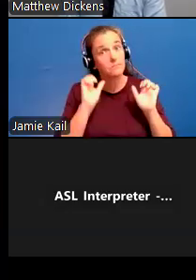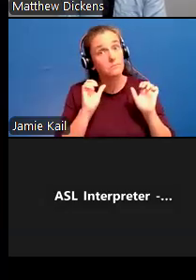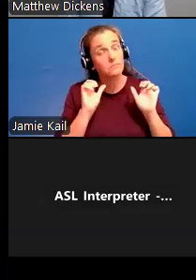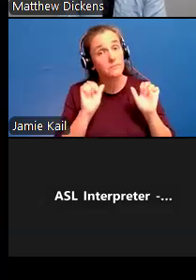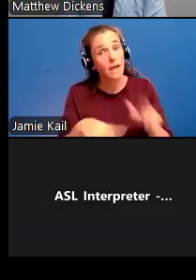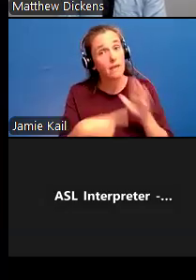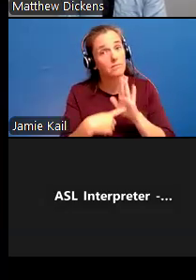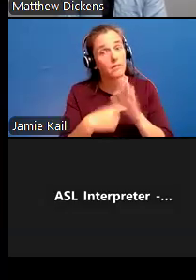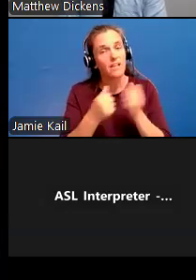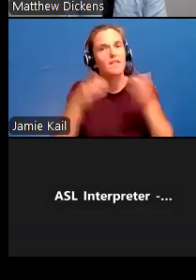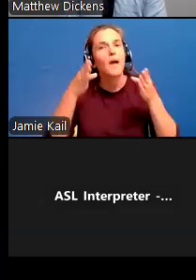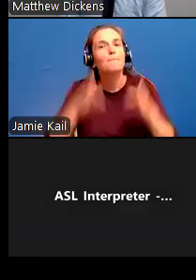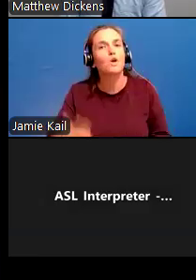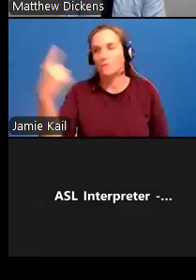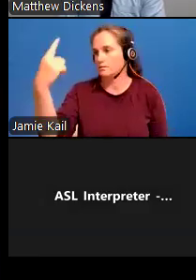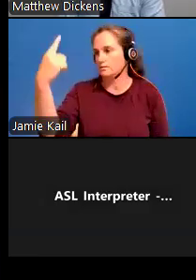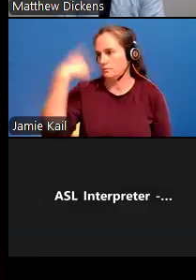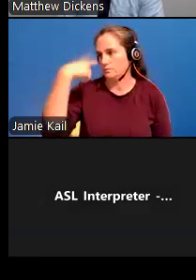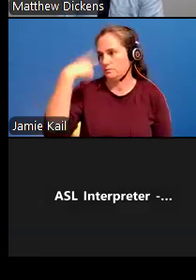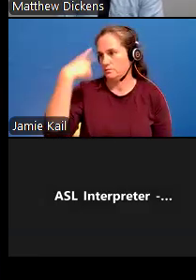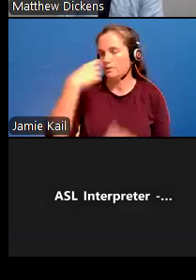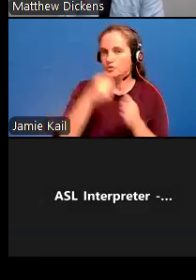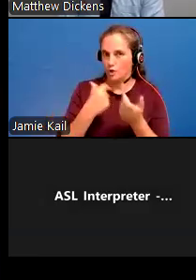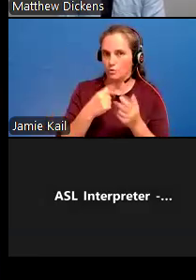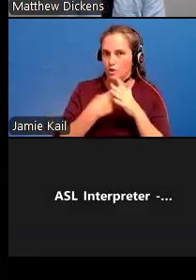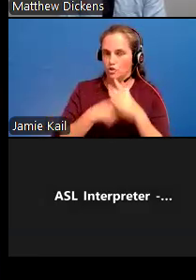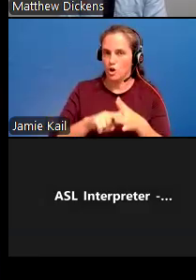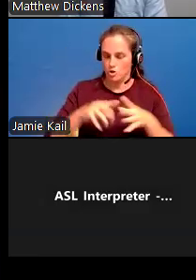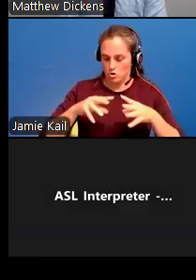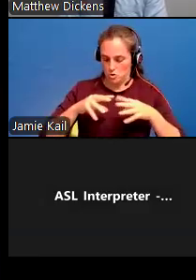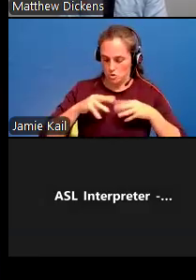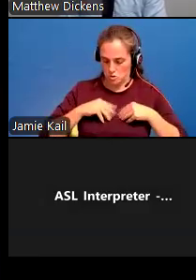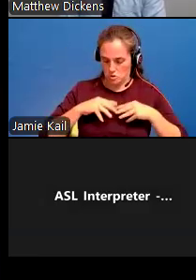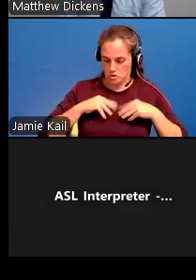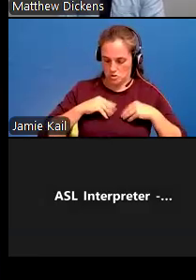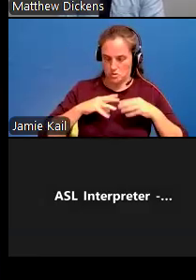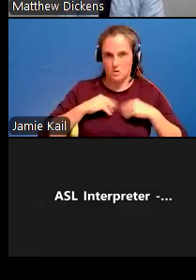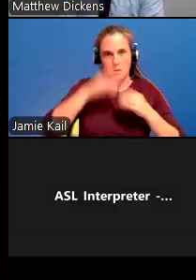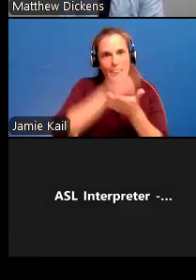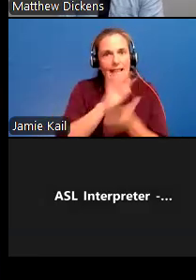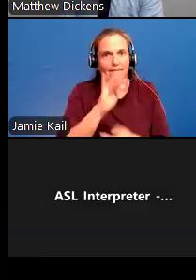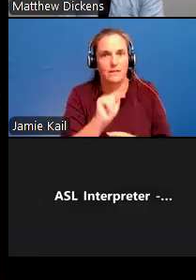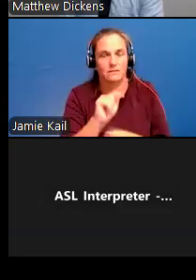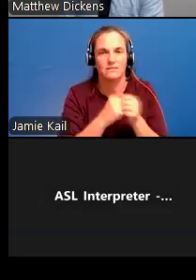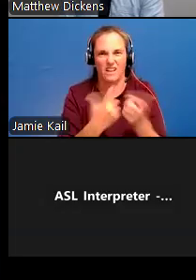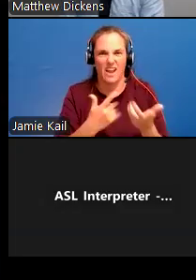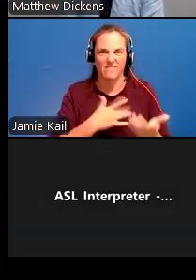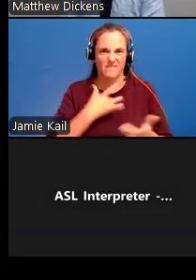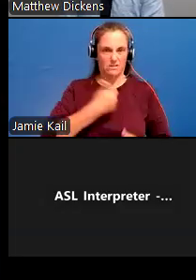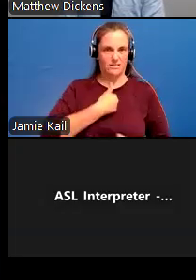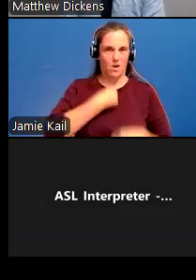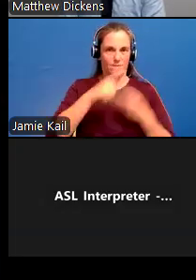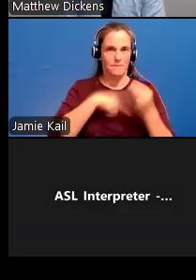that. And so they begin believing it. They begin feeling this way about themselves. Also, abusers tend